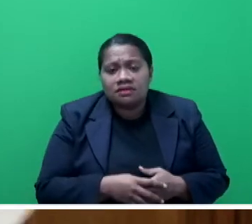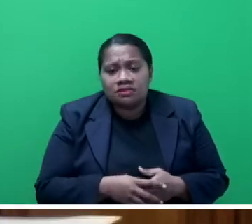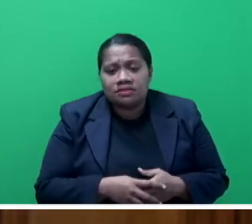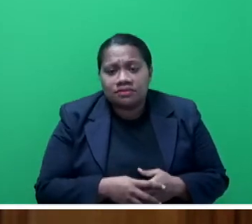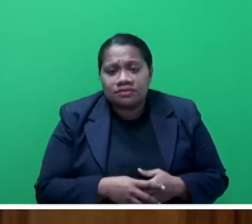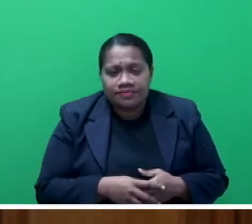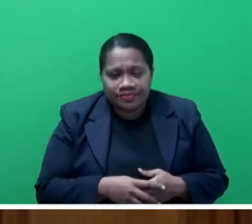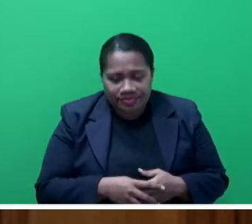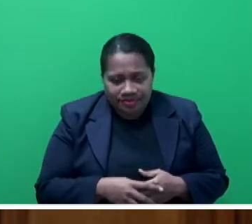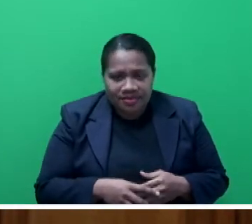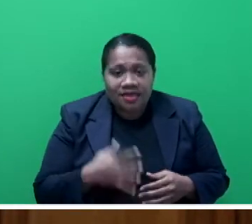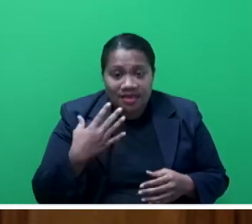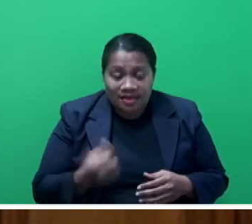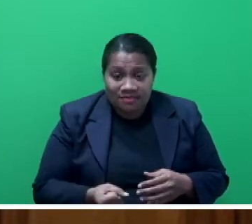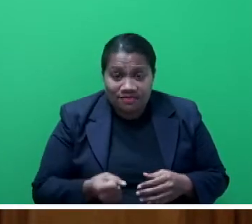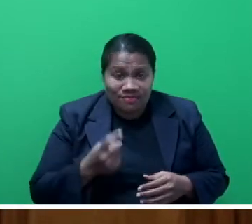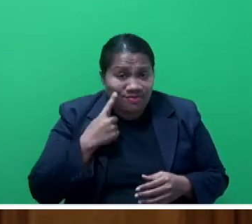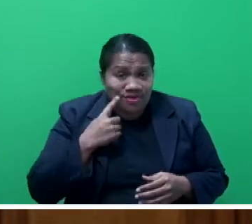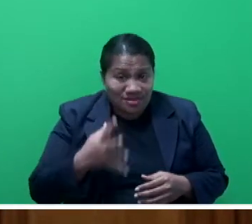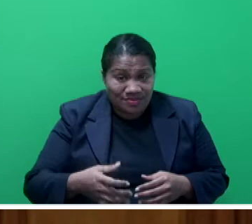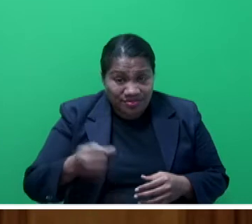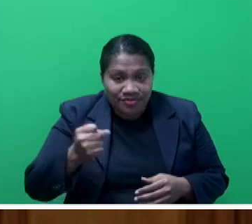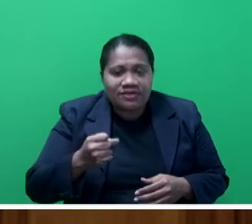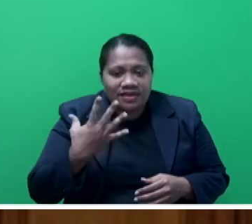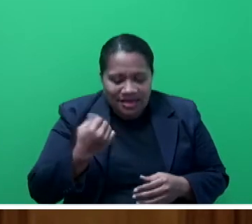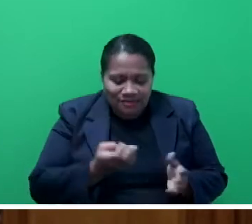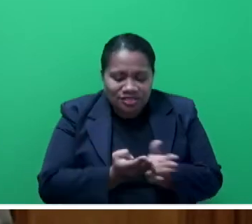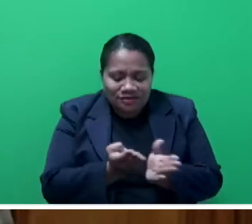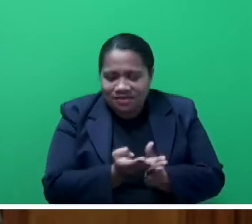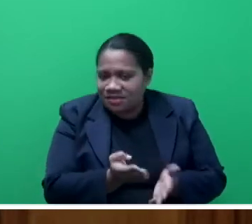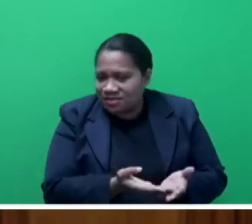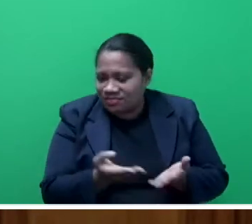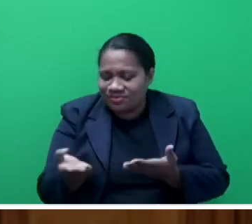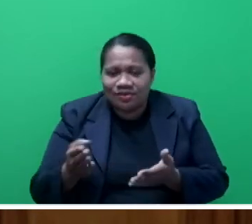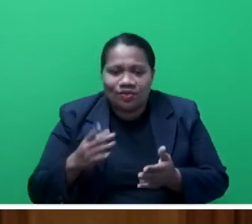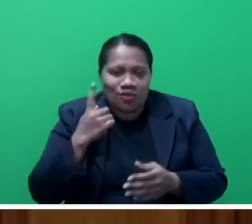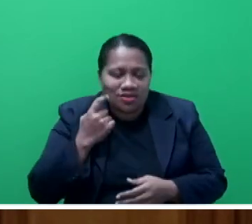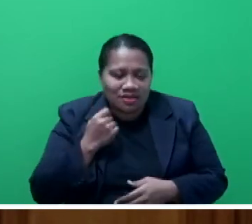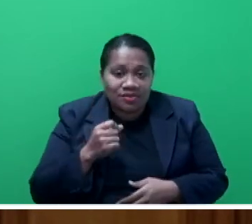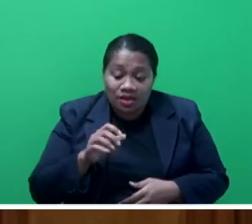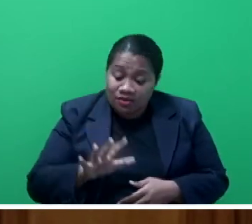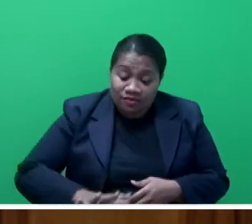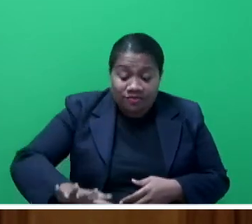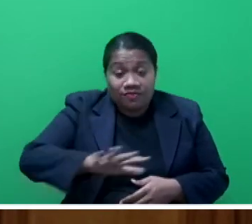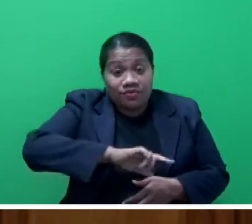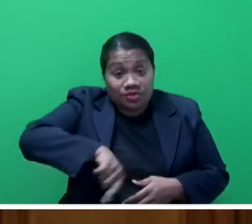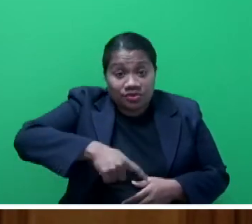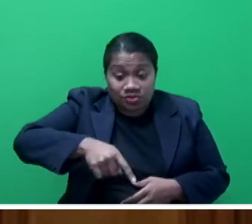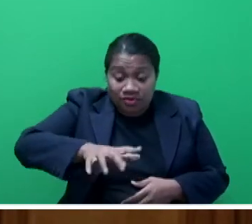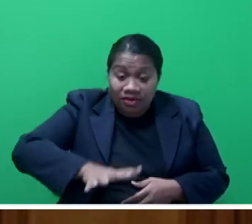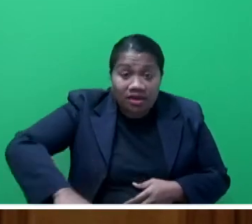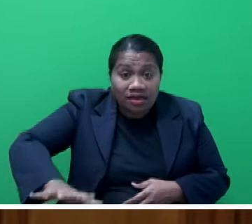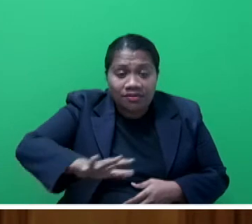with water carting services. For the Greater Suva area, supply is expected to